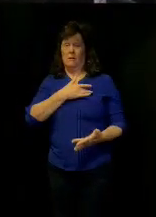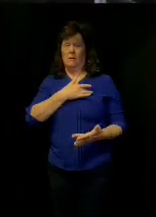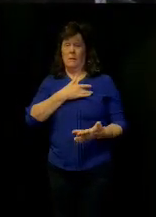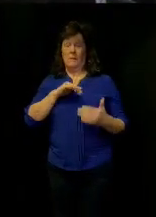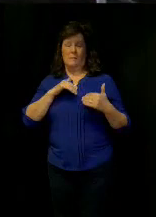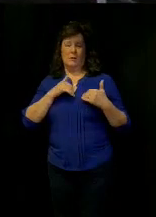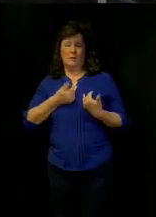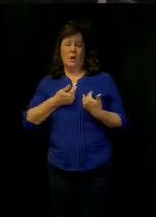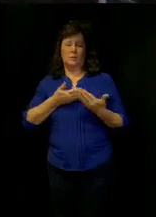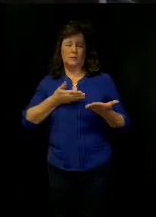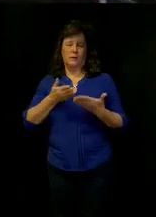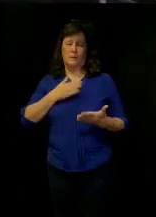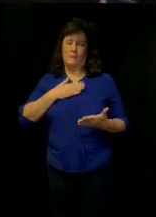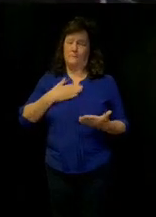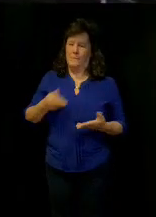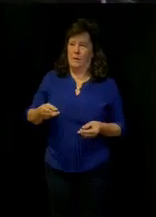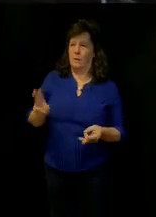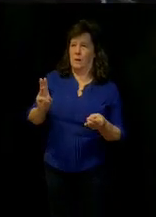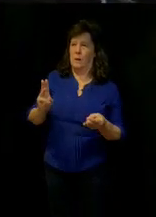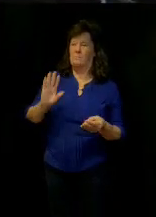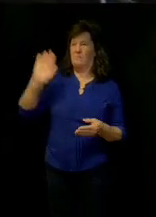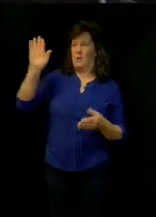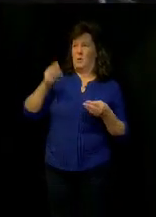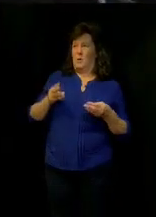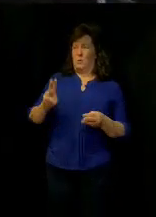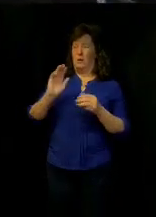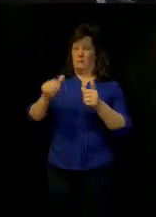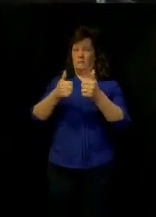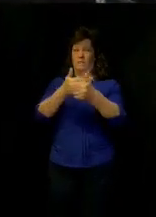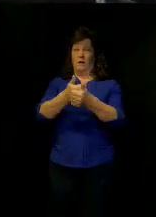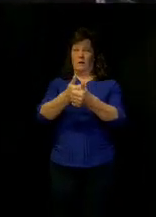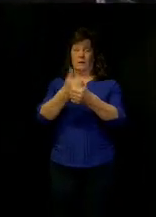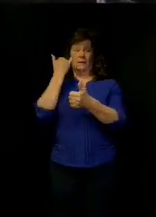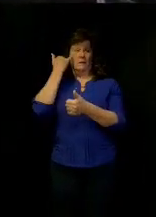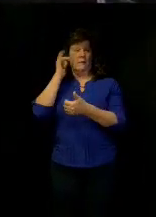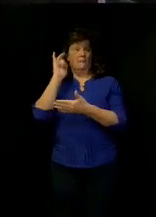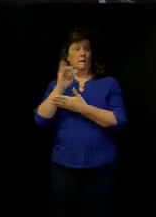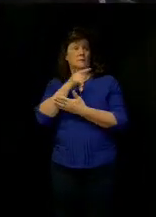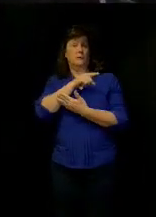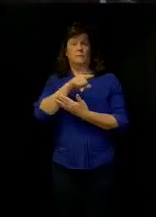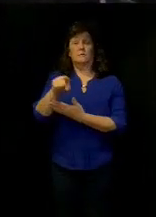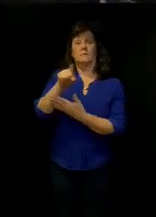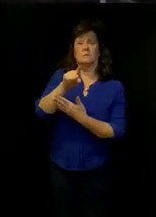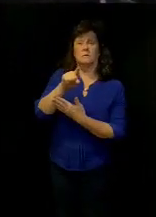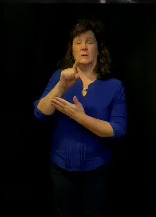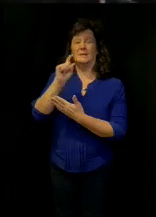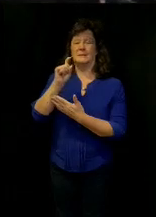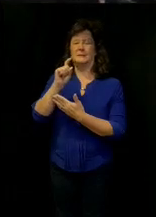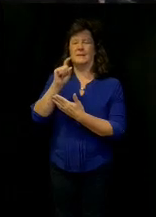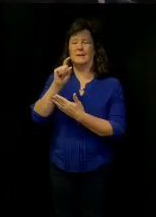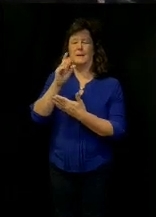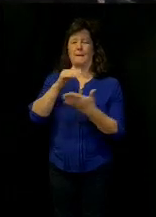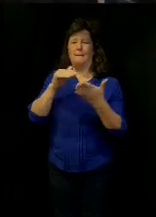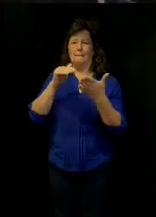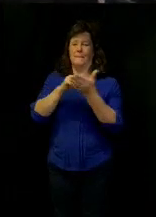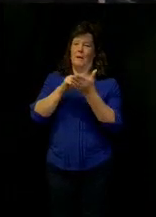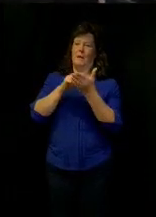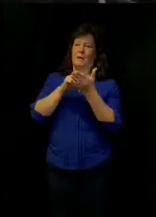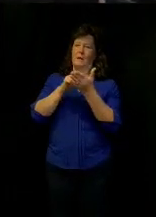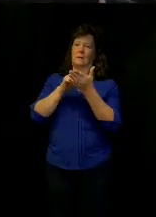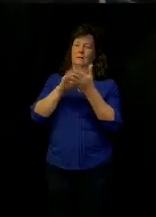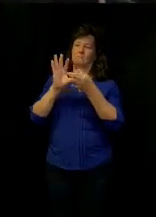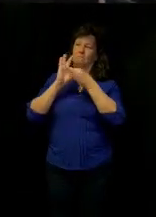serving my ways, and I'm going to go with His way. Would that be you in the room today? I'm saved, but I just need to recommit,